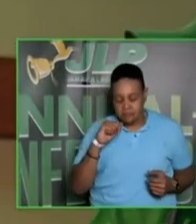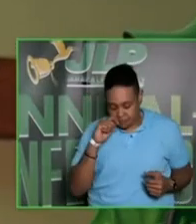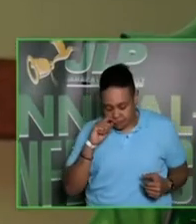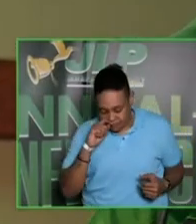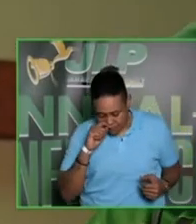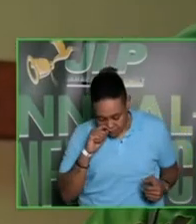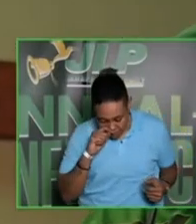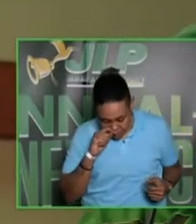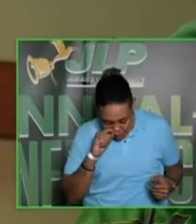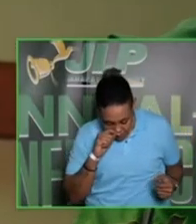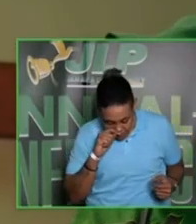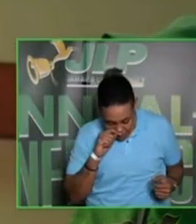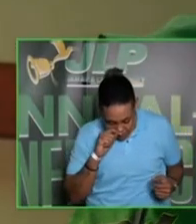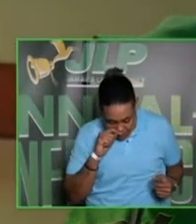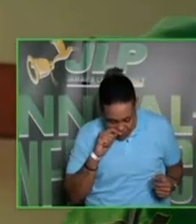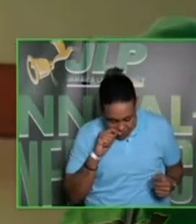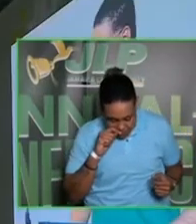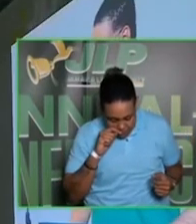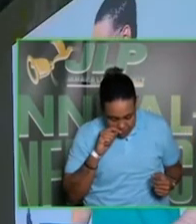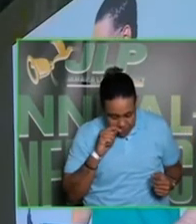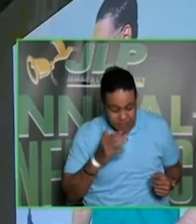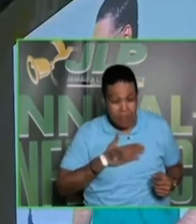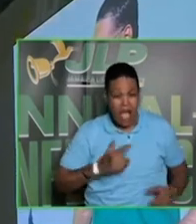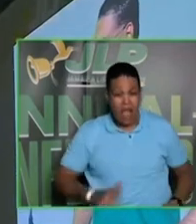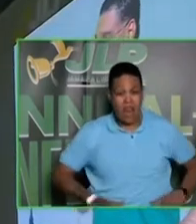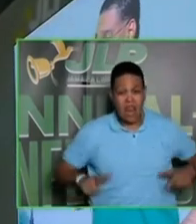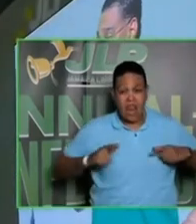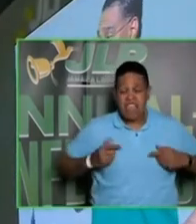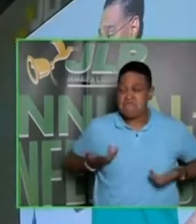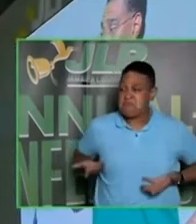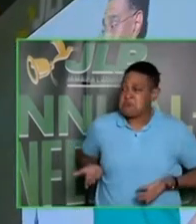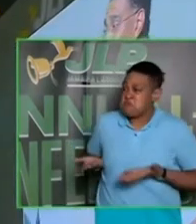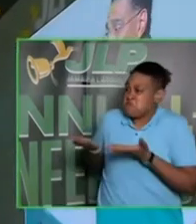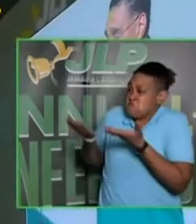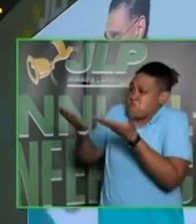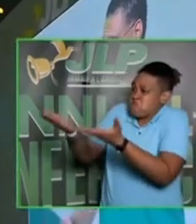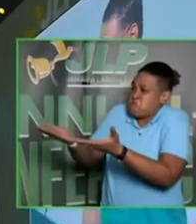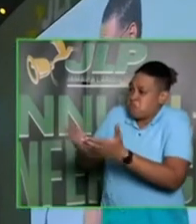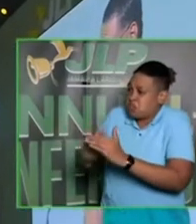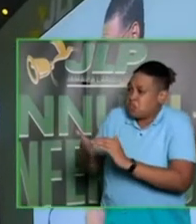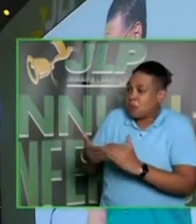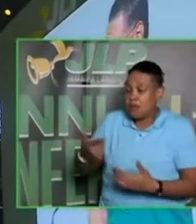I have given my life to Jamaica. I am yours.